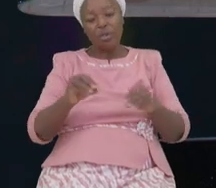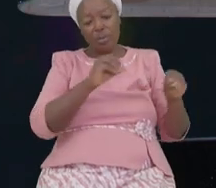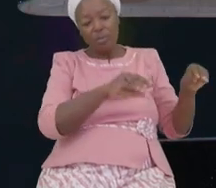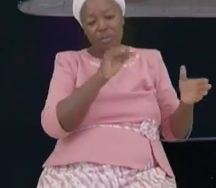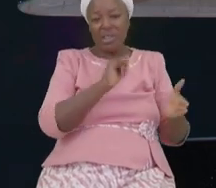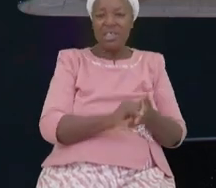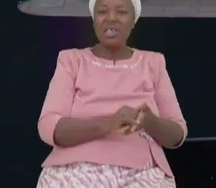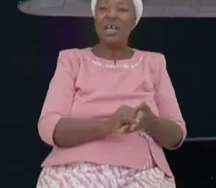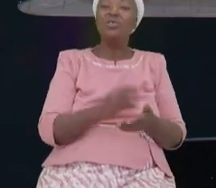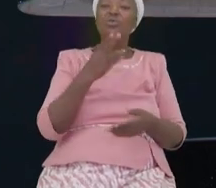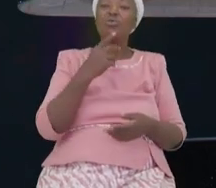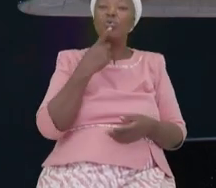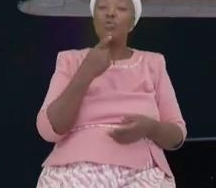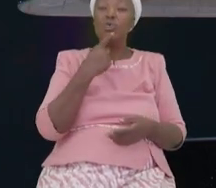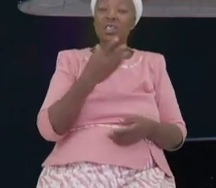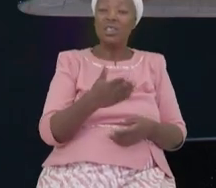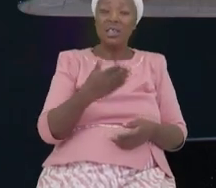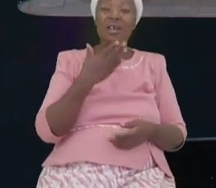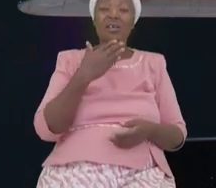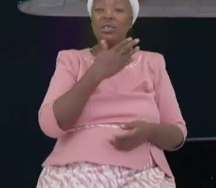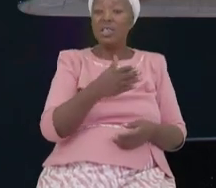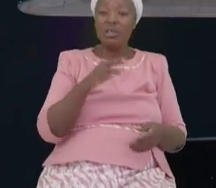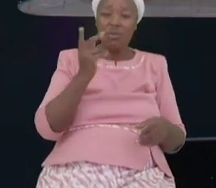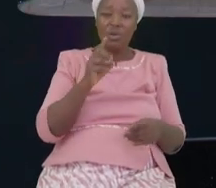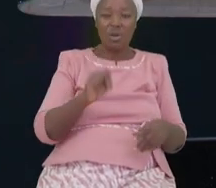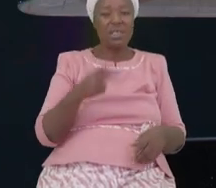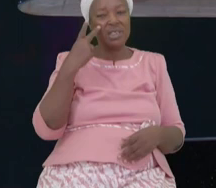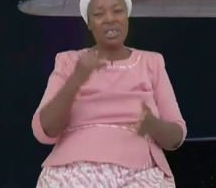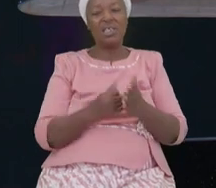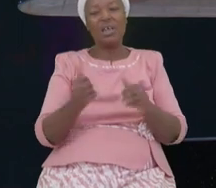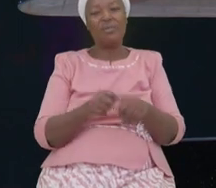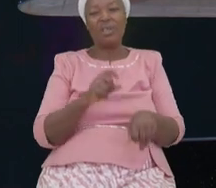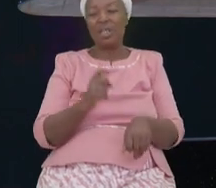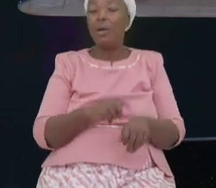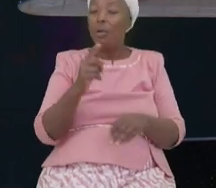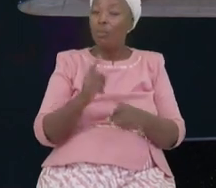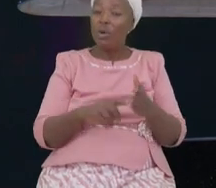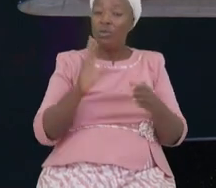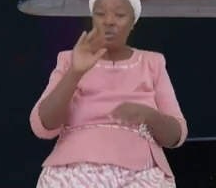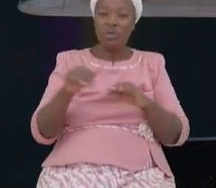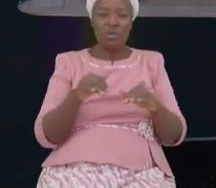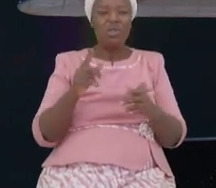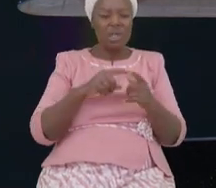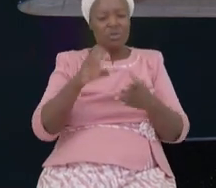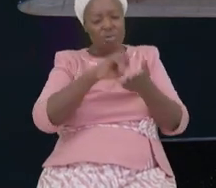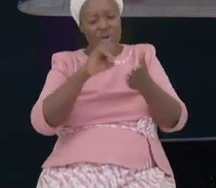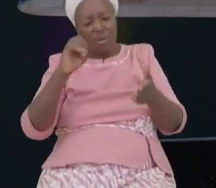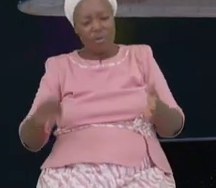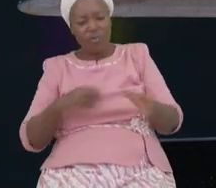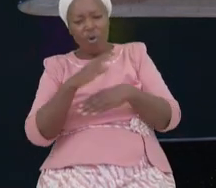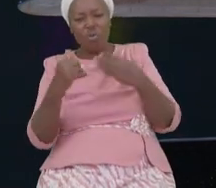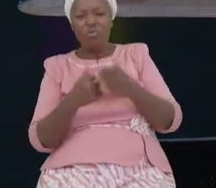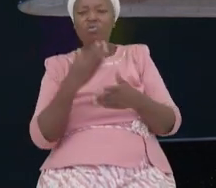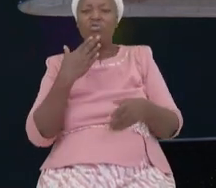the sugary things where you can see it every time. What do? You remove every kind of